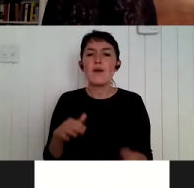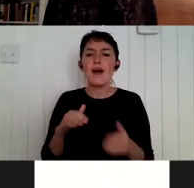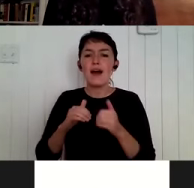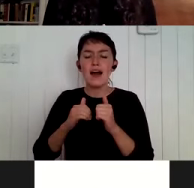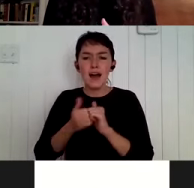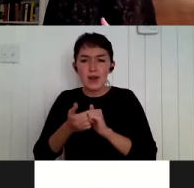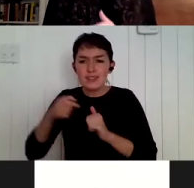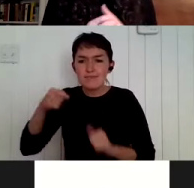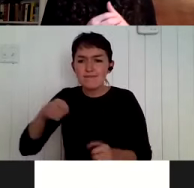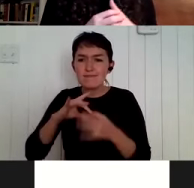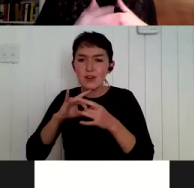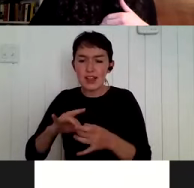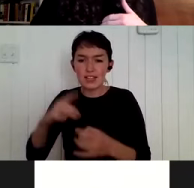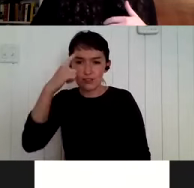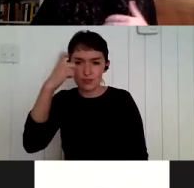And so